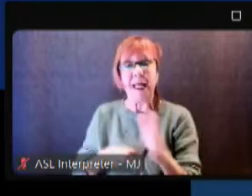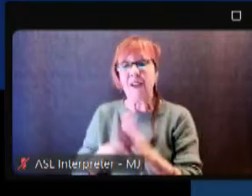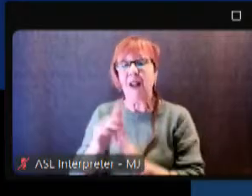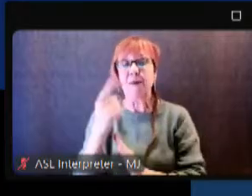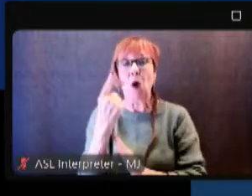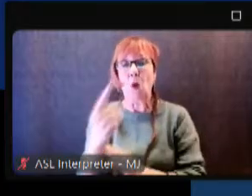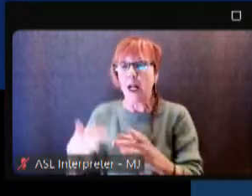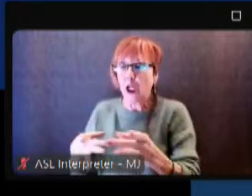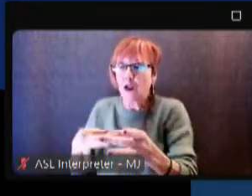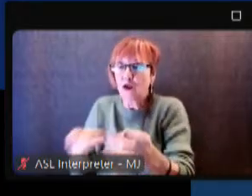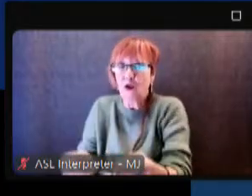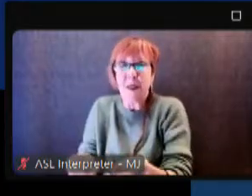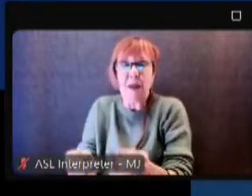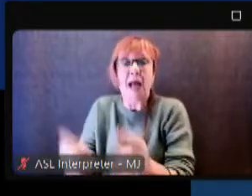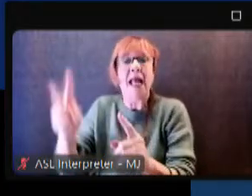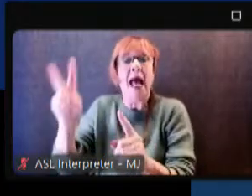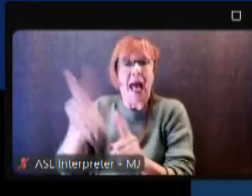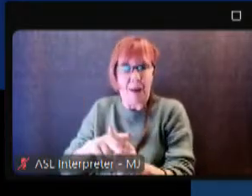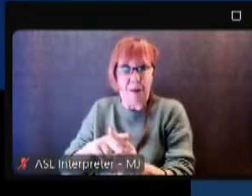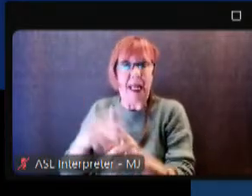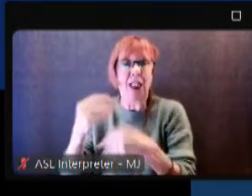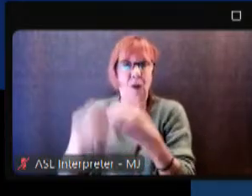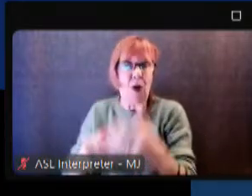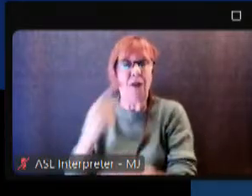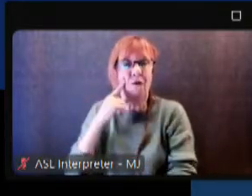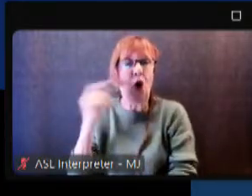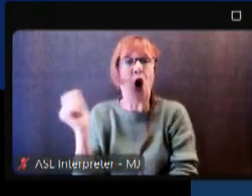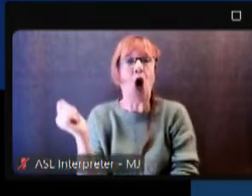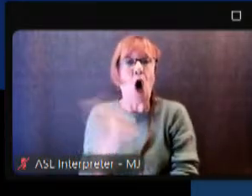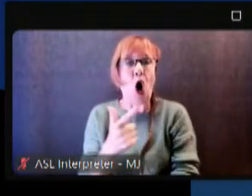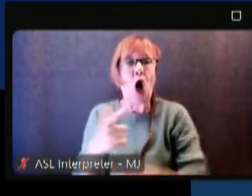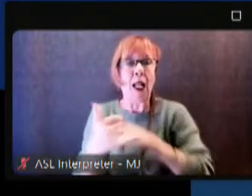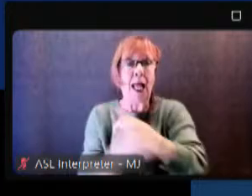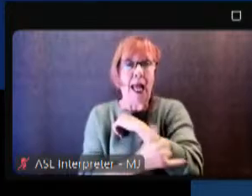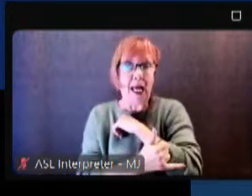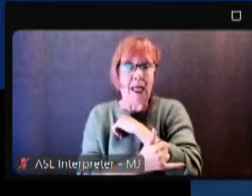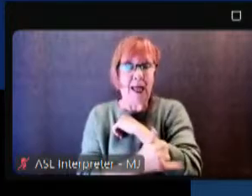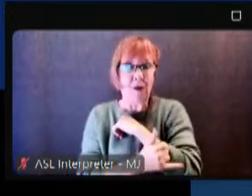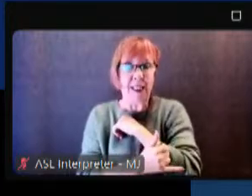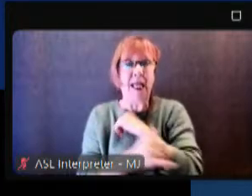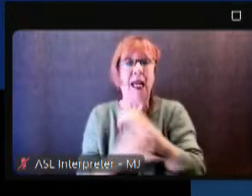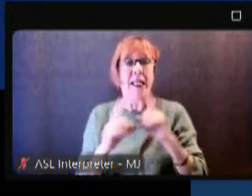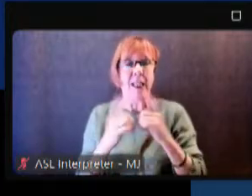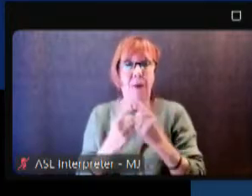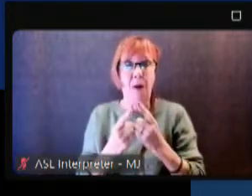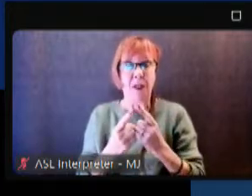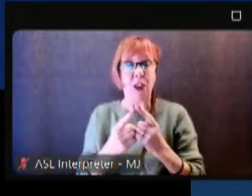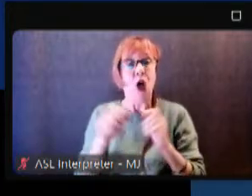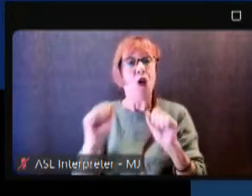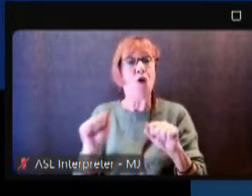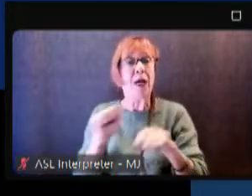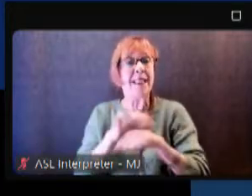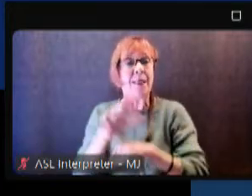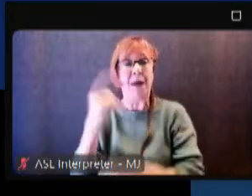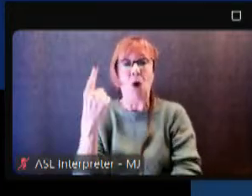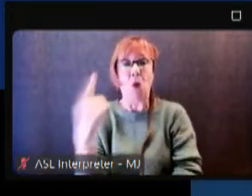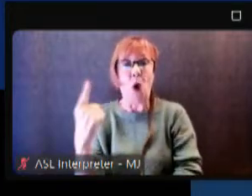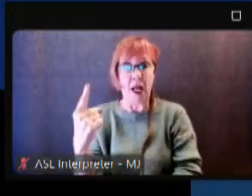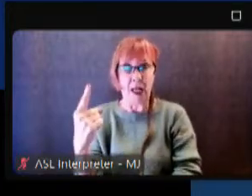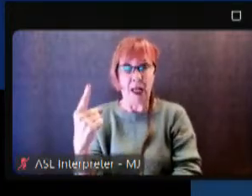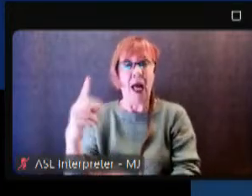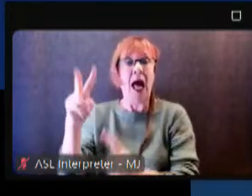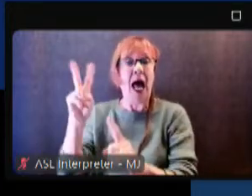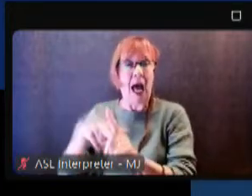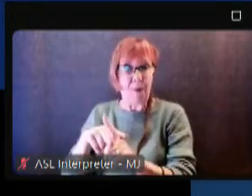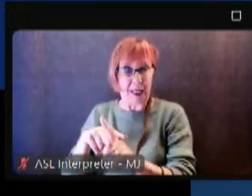application process for all the county departments. You only need to submit one application, and you can do so online or in person at our